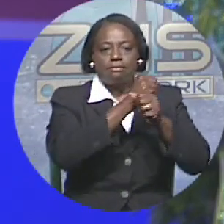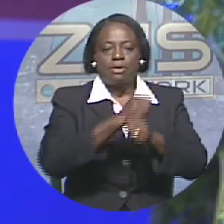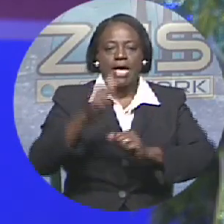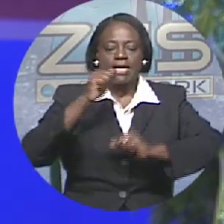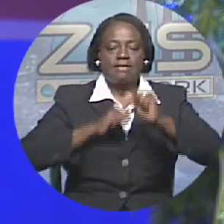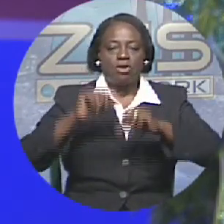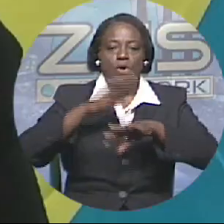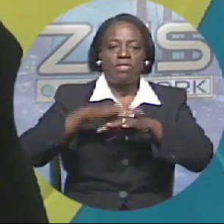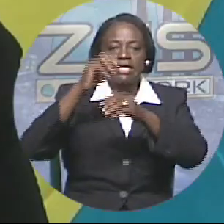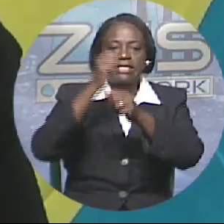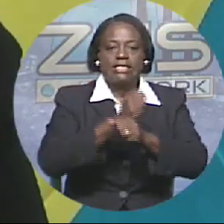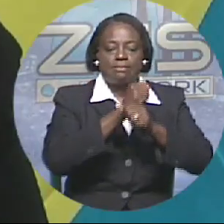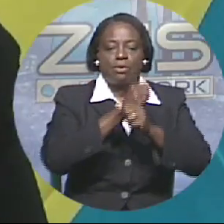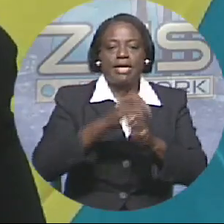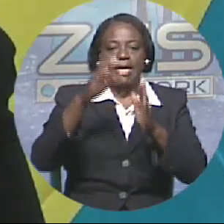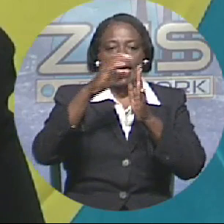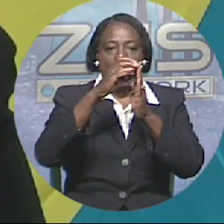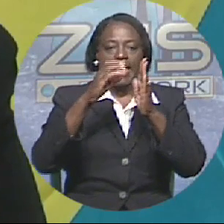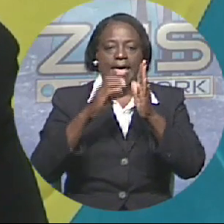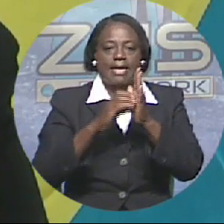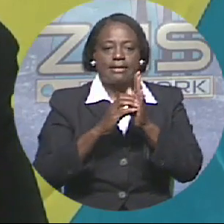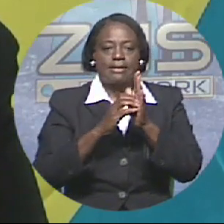calendar. We're looking at